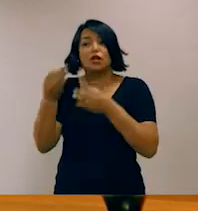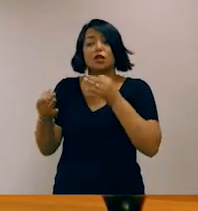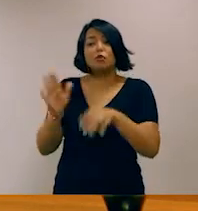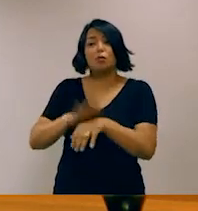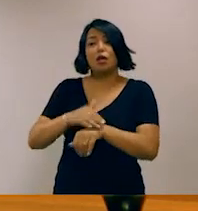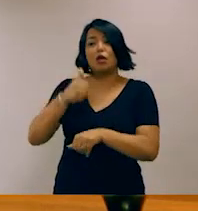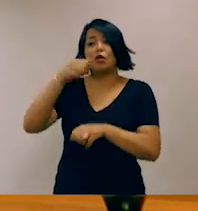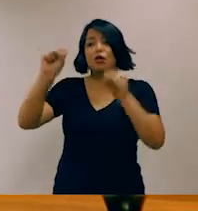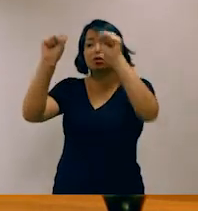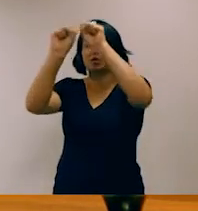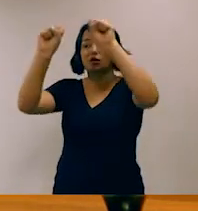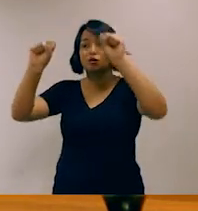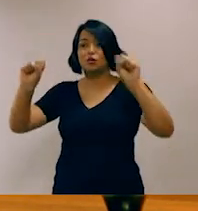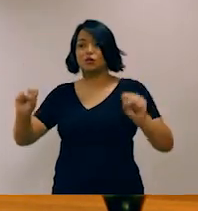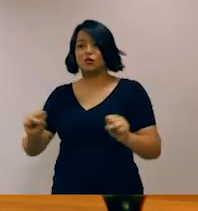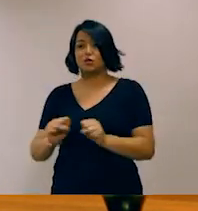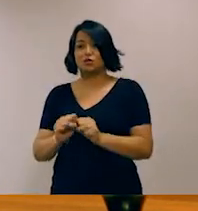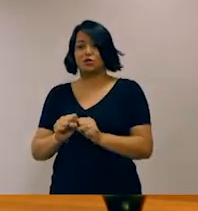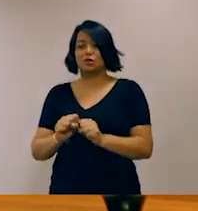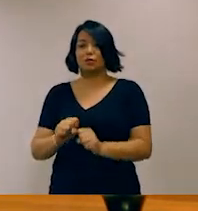So I think that